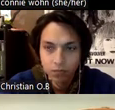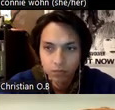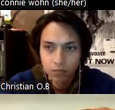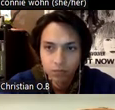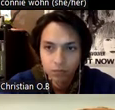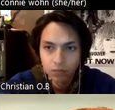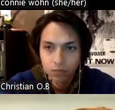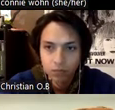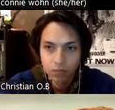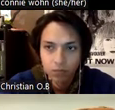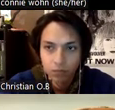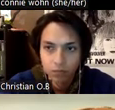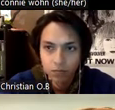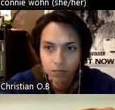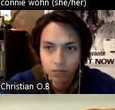You can reach it at